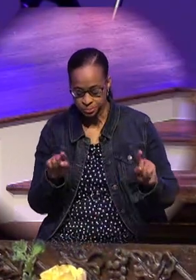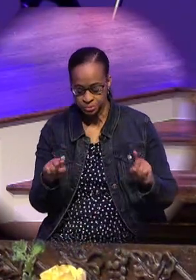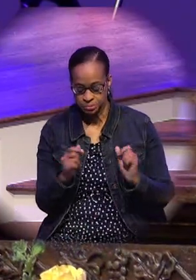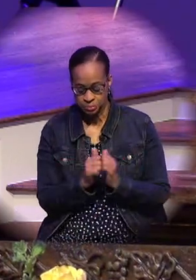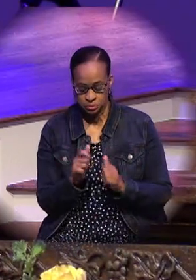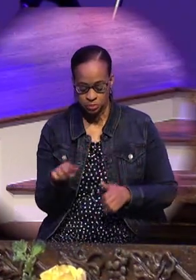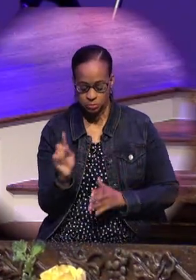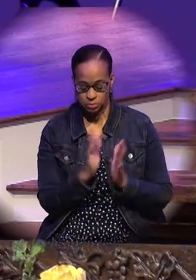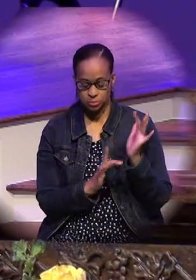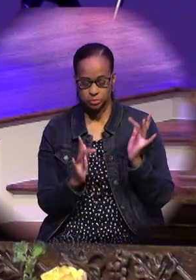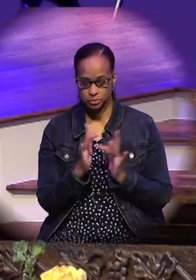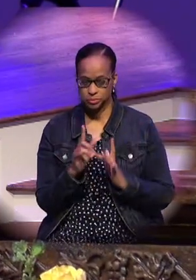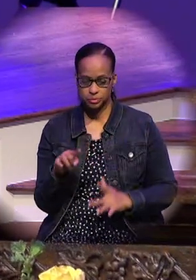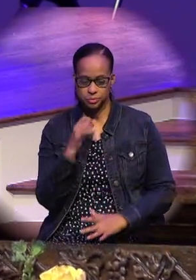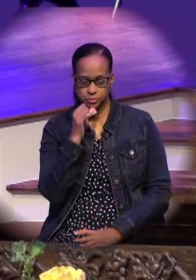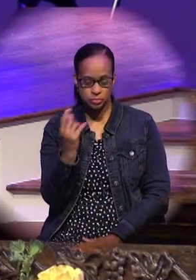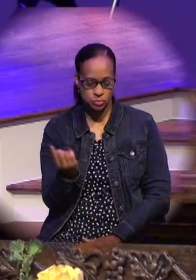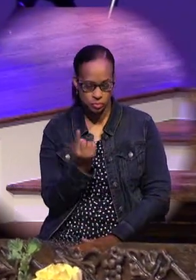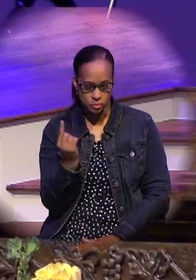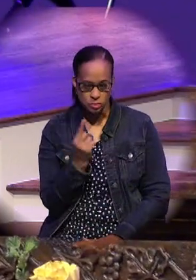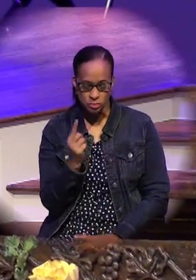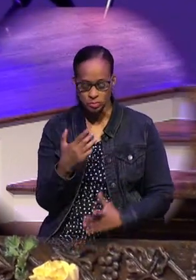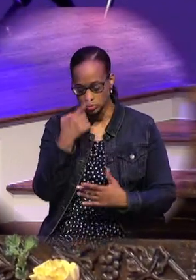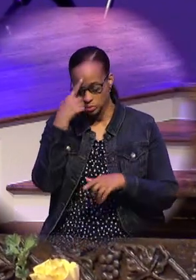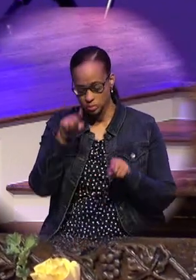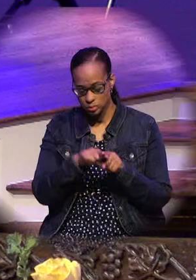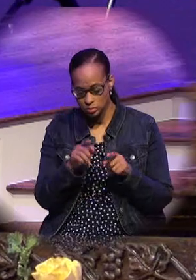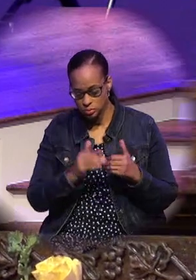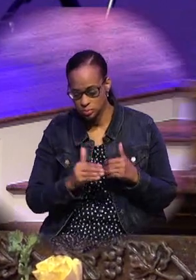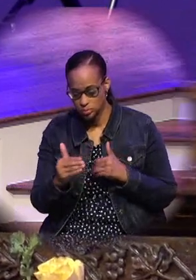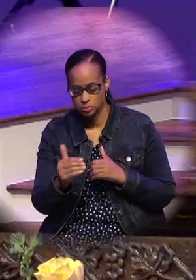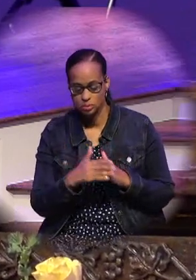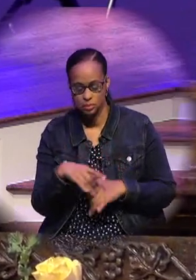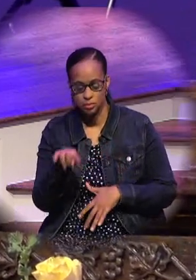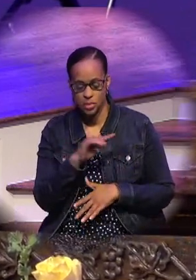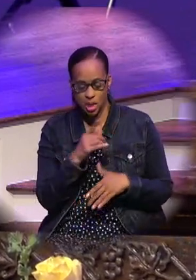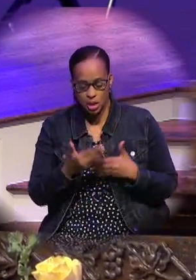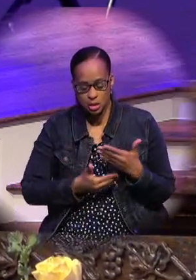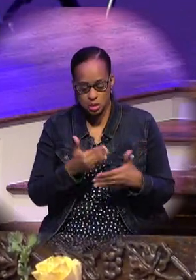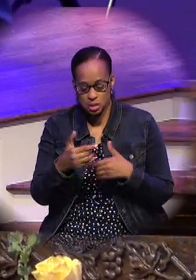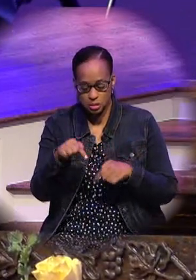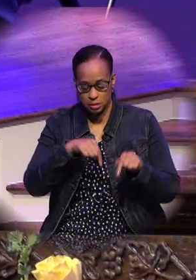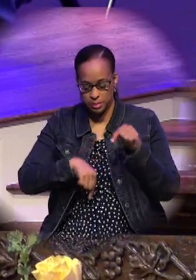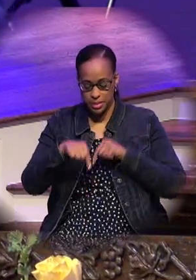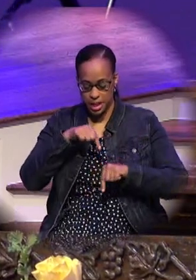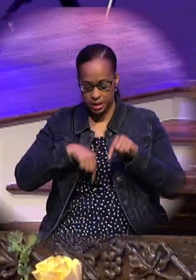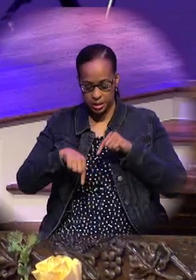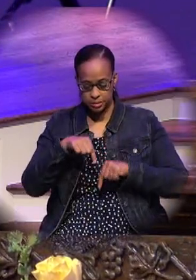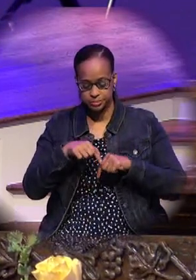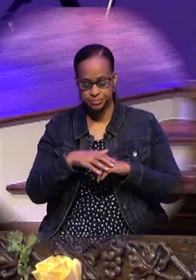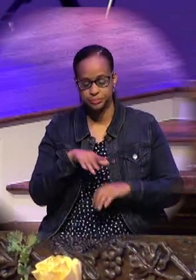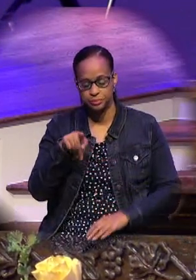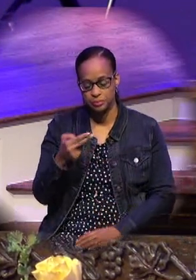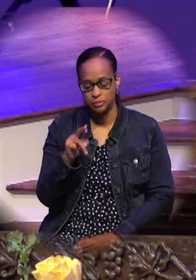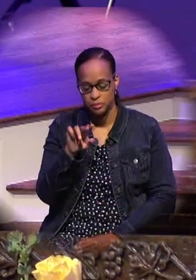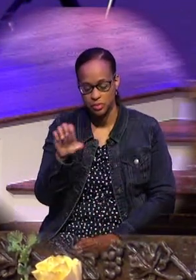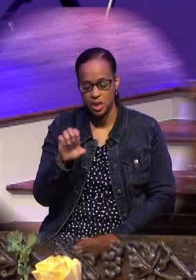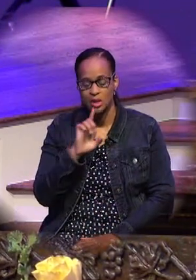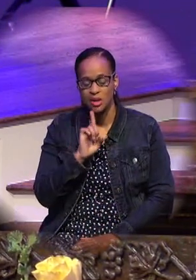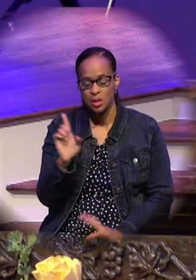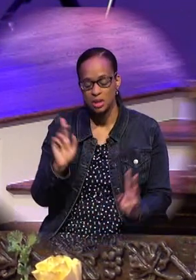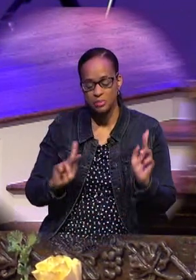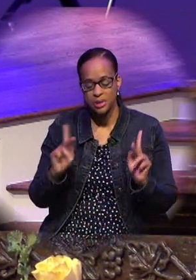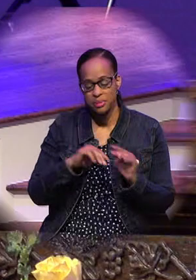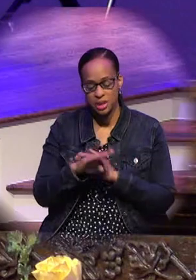Pharisees and Jesus don't often get along. And yet, if we could take a step back, the Pharisees were really the people